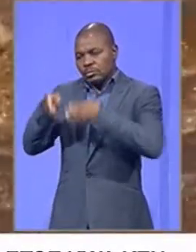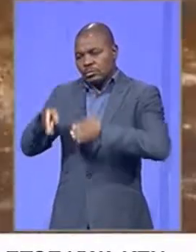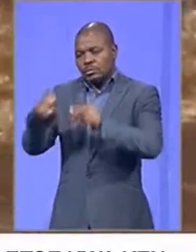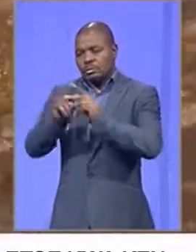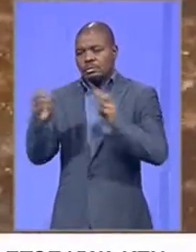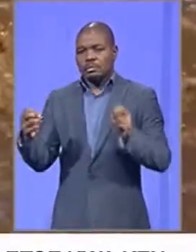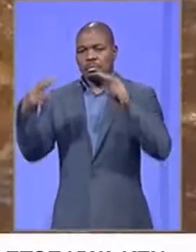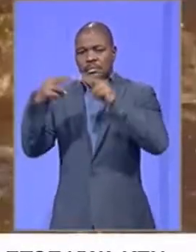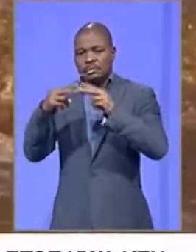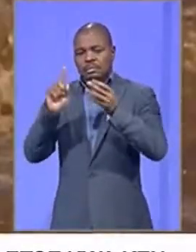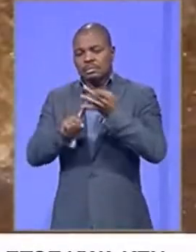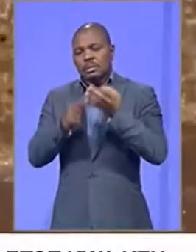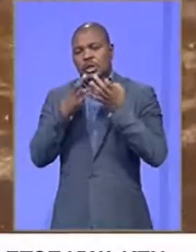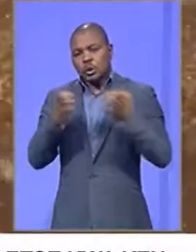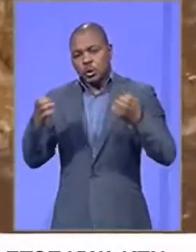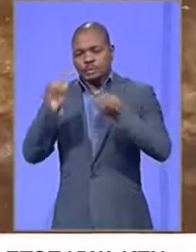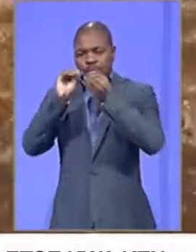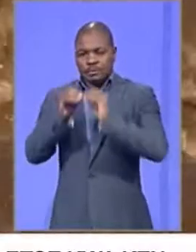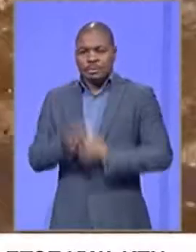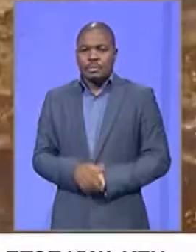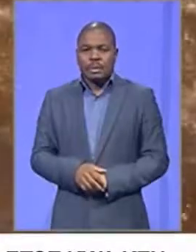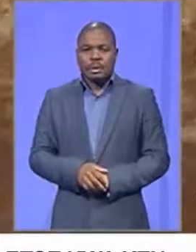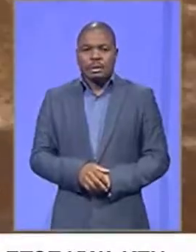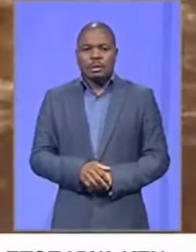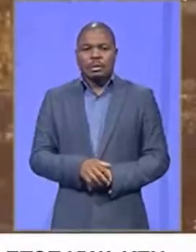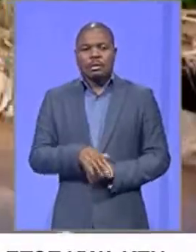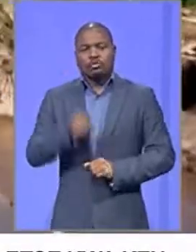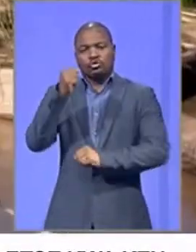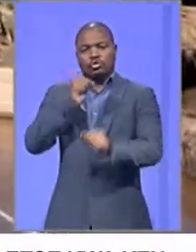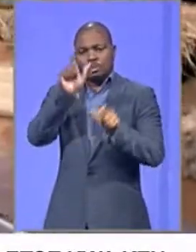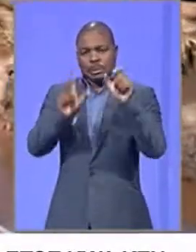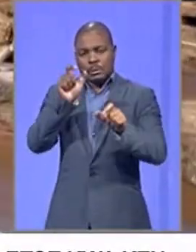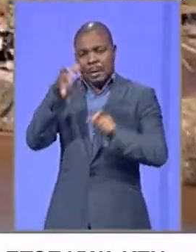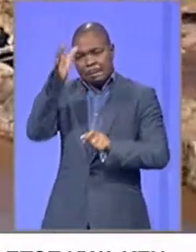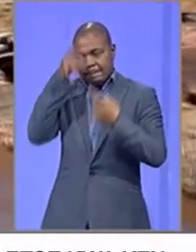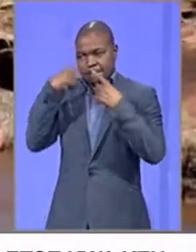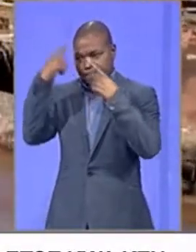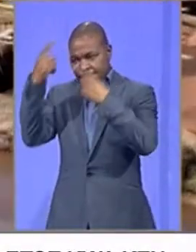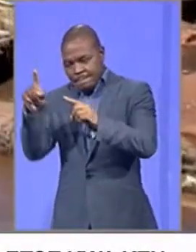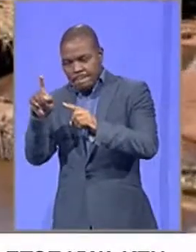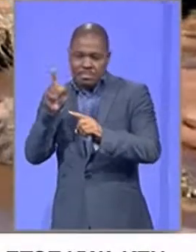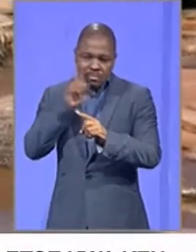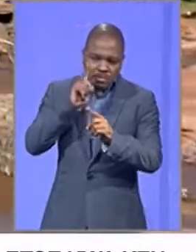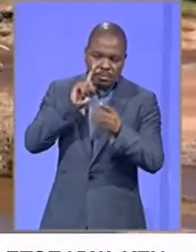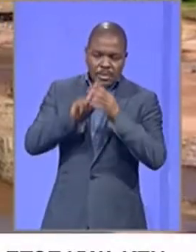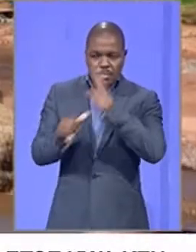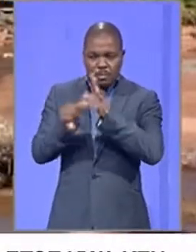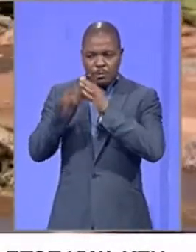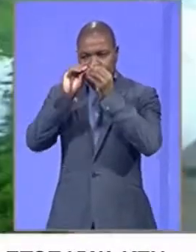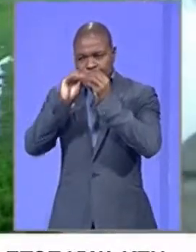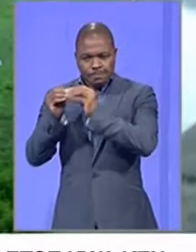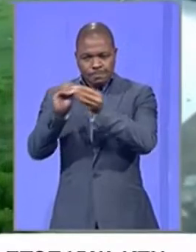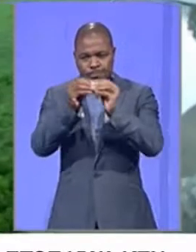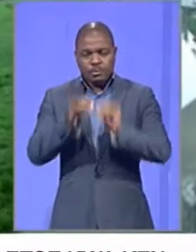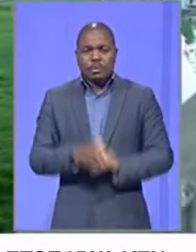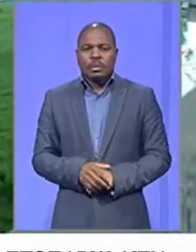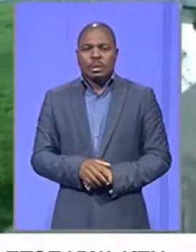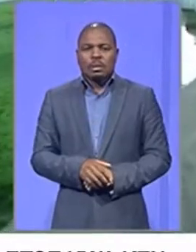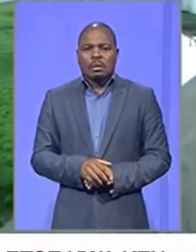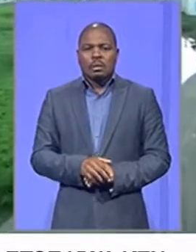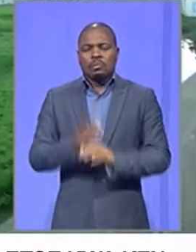ga mmogo le mafaratlhatlha. Go rometswe di-engineer go lekola le go baakanya mafaratlhatlha a botlhokwa. Mafelo